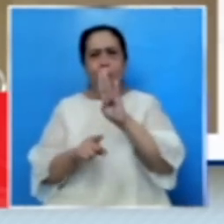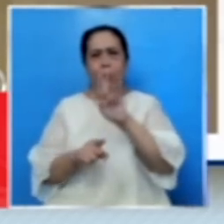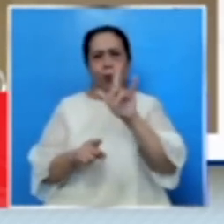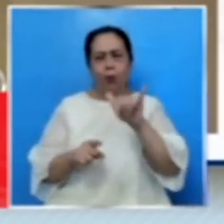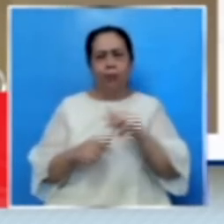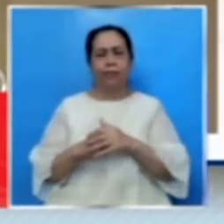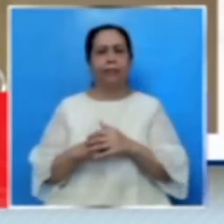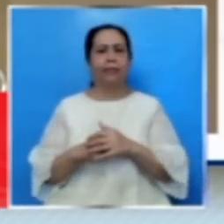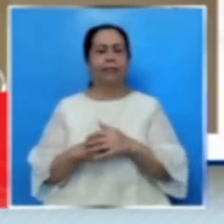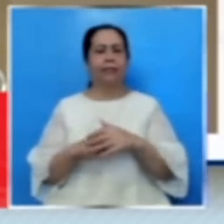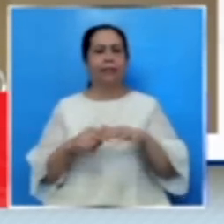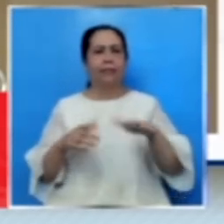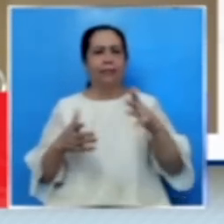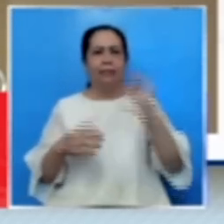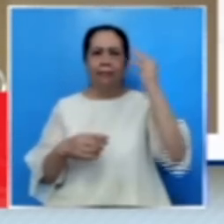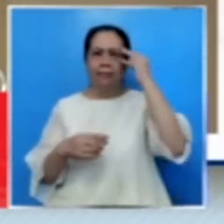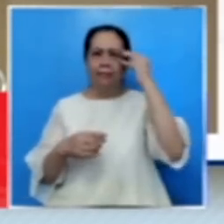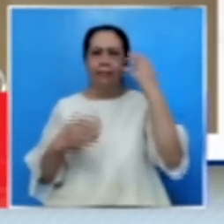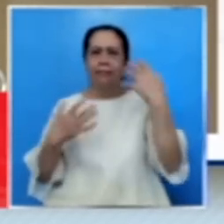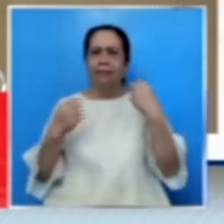unstable mental wellness,